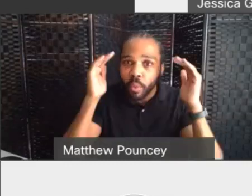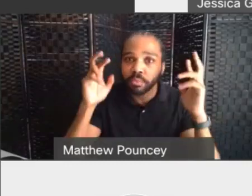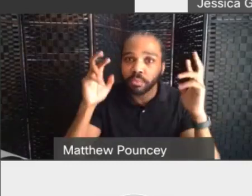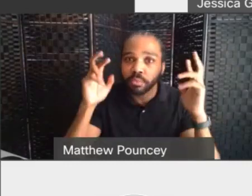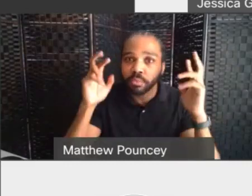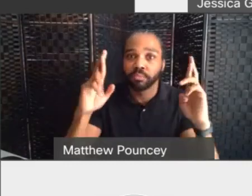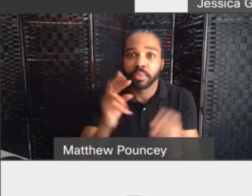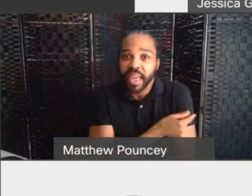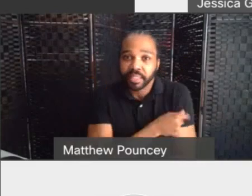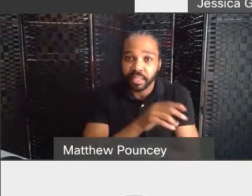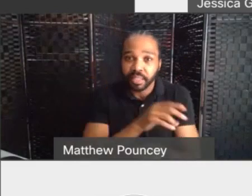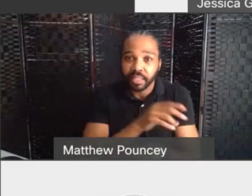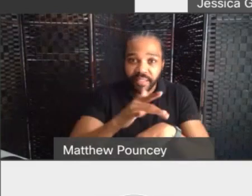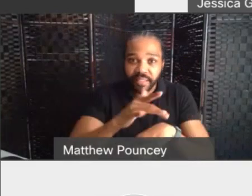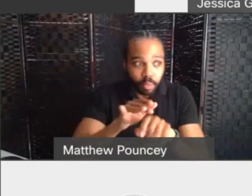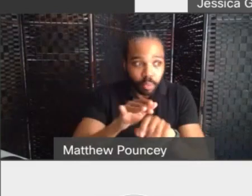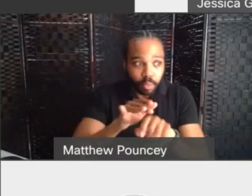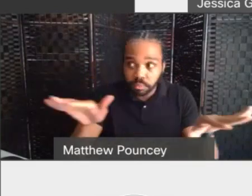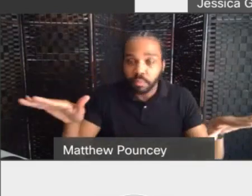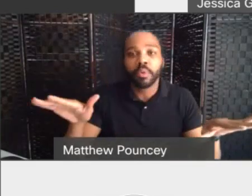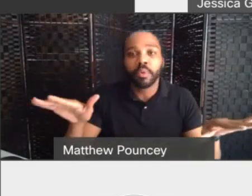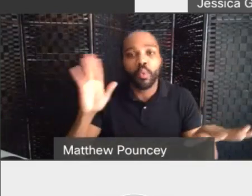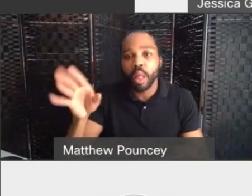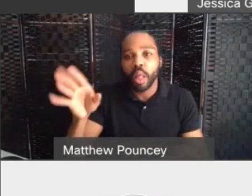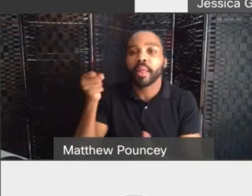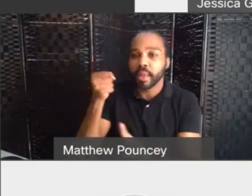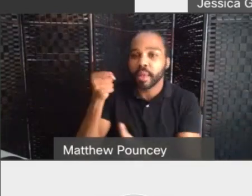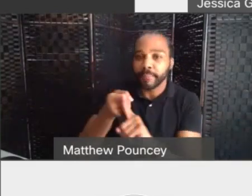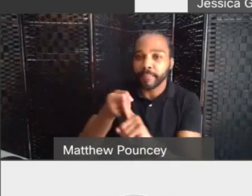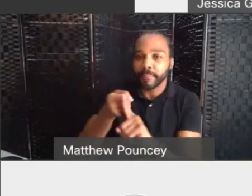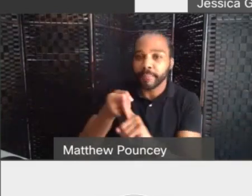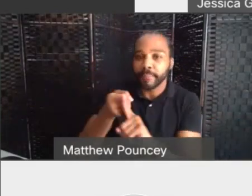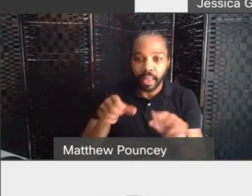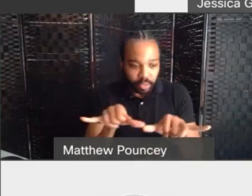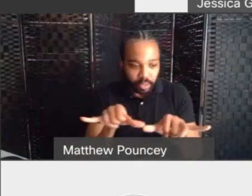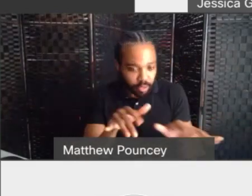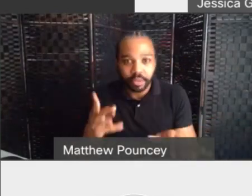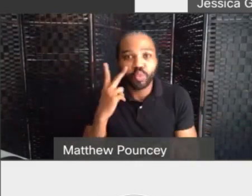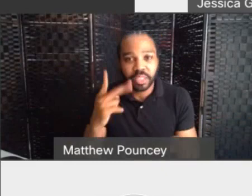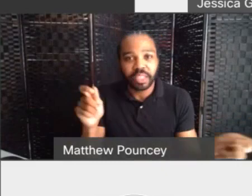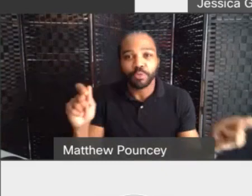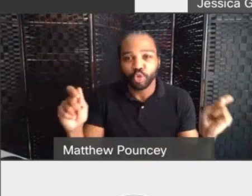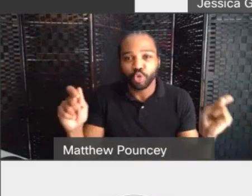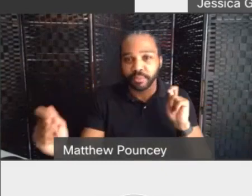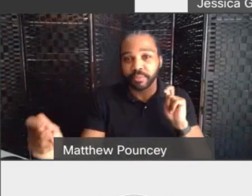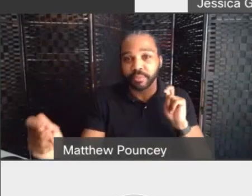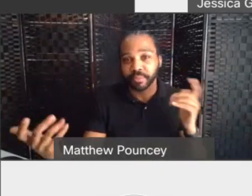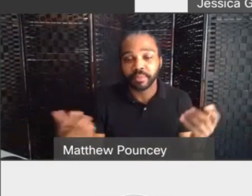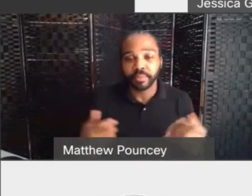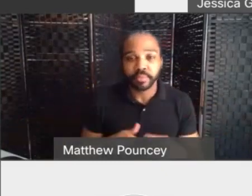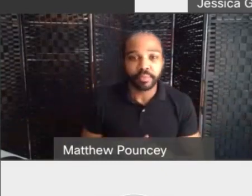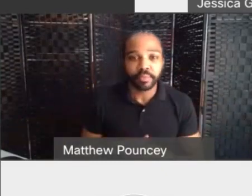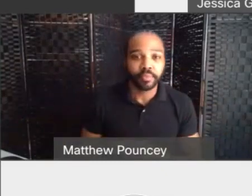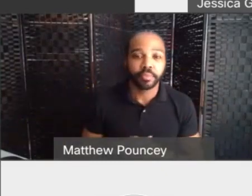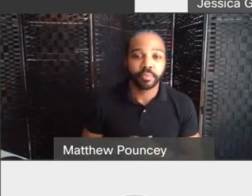available is going to have an impact on some of those metrics, in that we'll start to see the metrics change. But what people